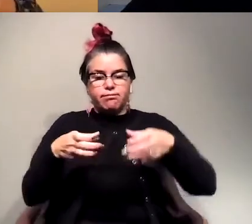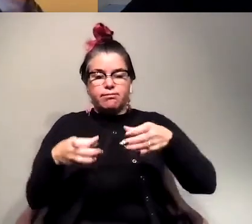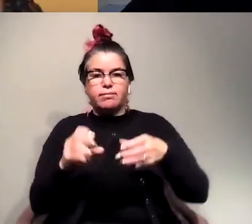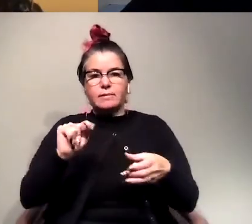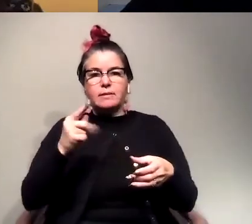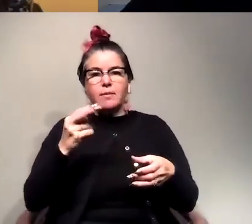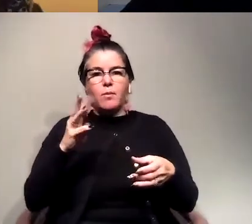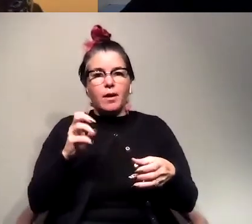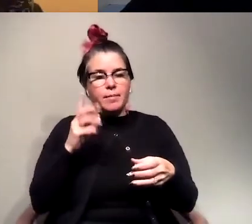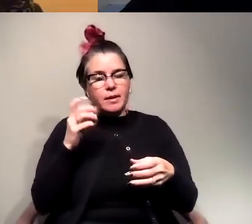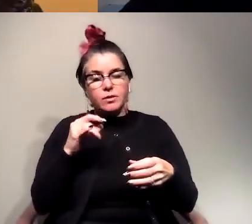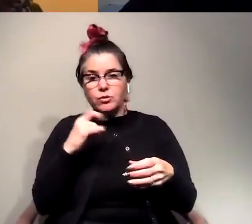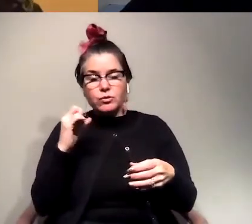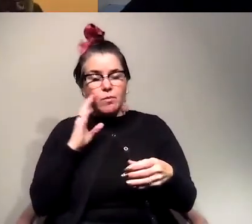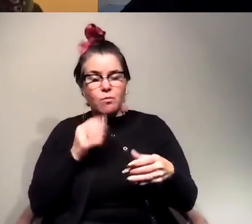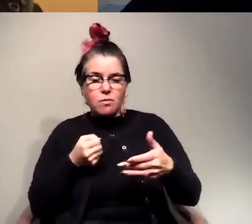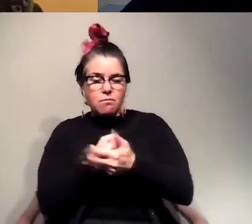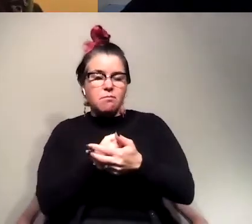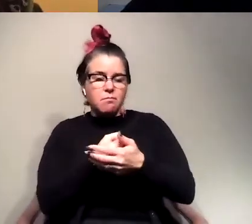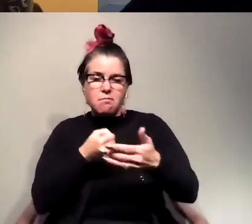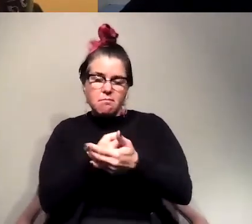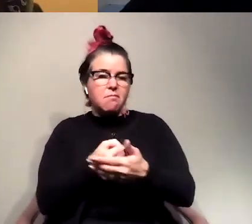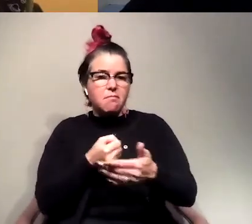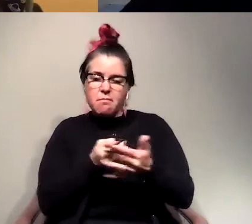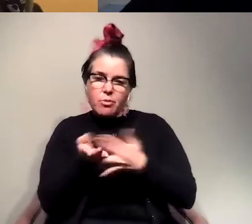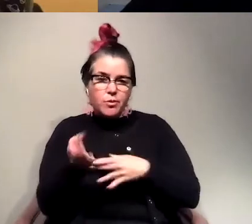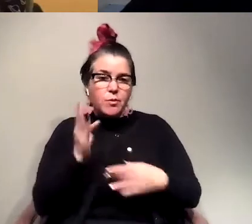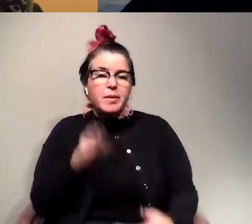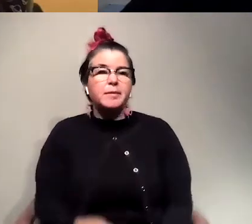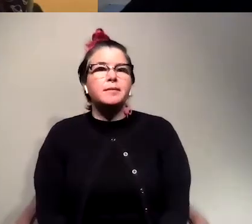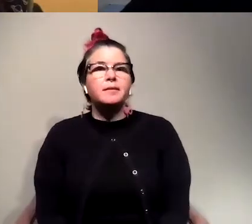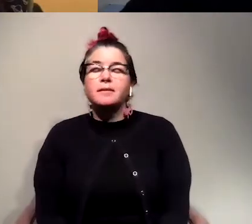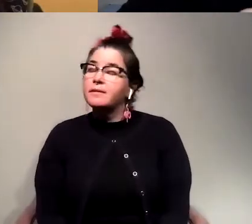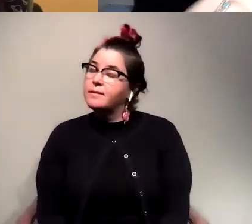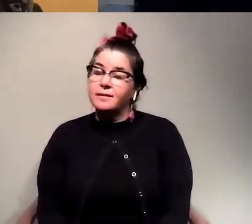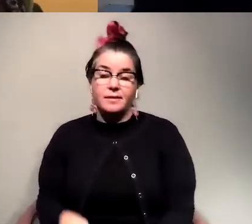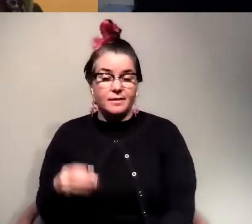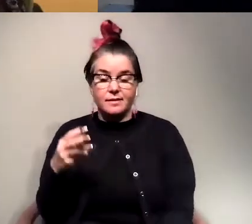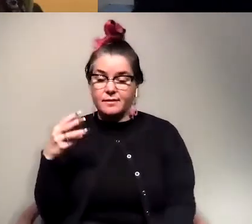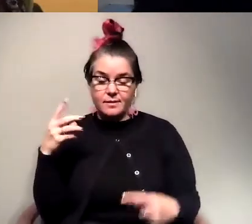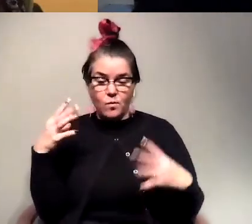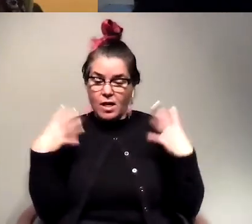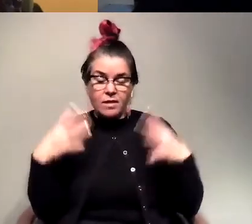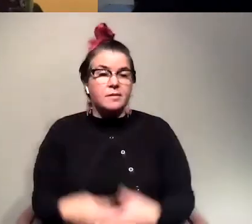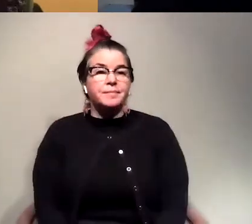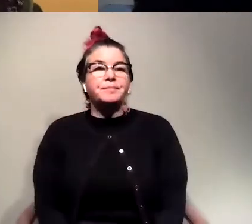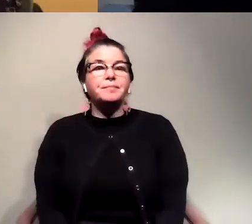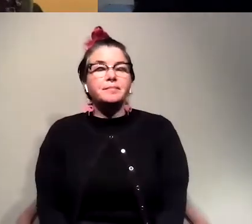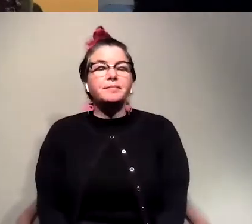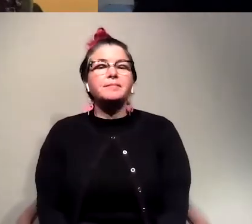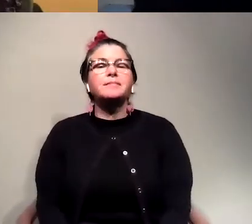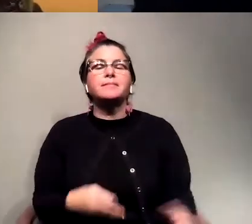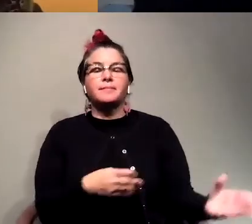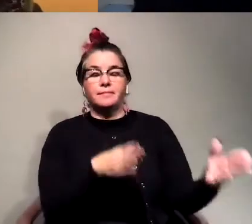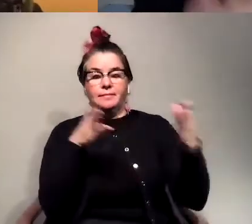the shrimp will punch them to pieces gradually. Manta shrimp are wild. Okay, but let's get back